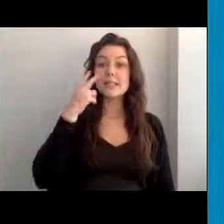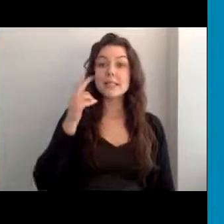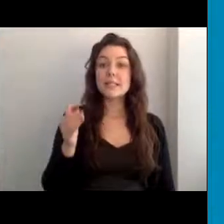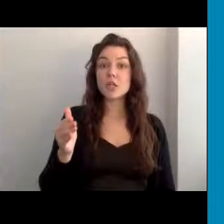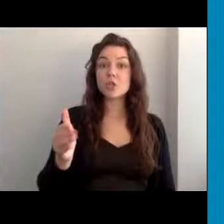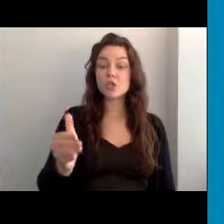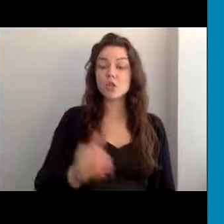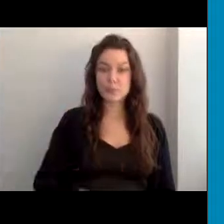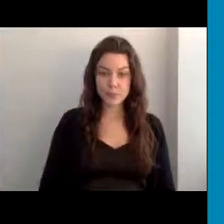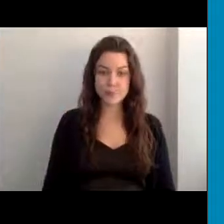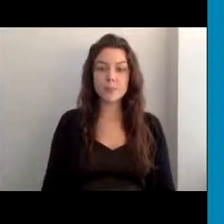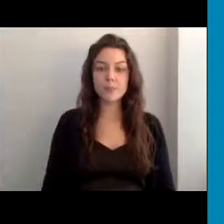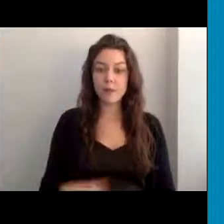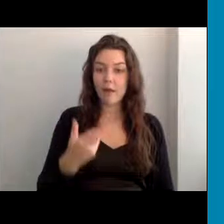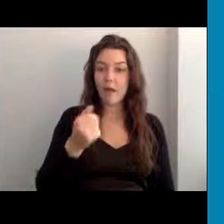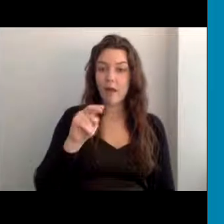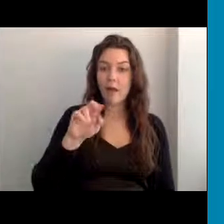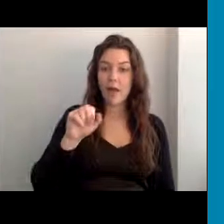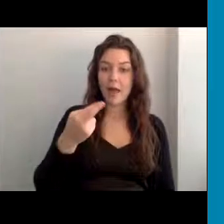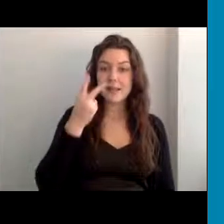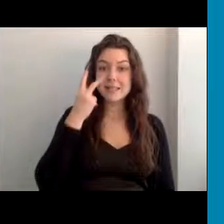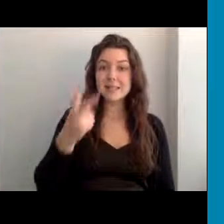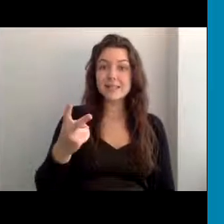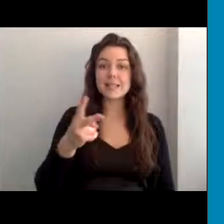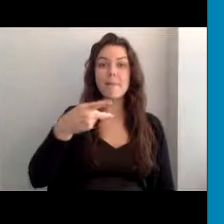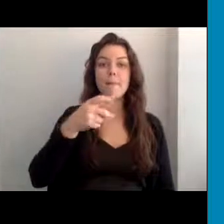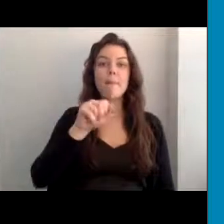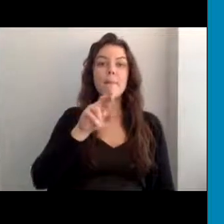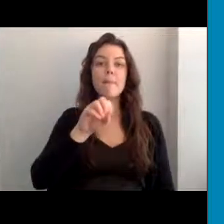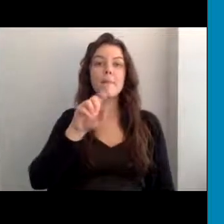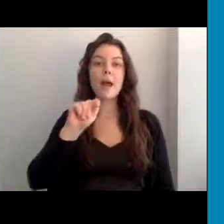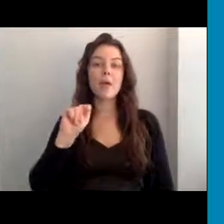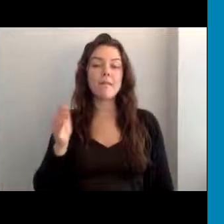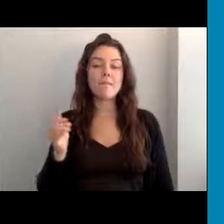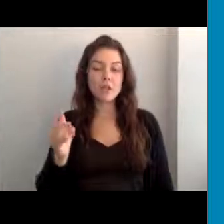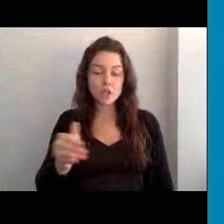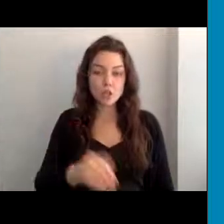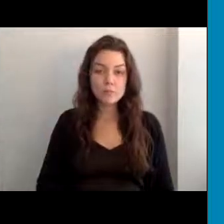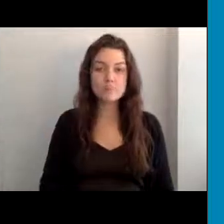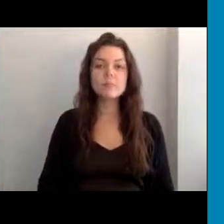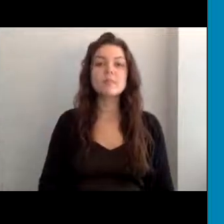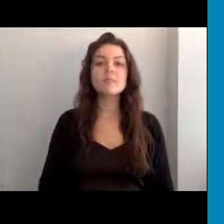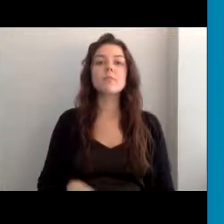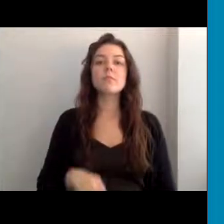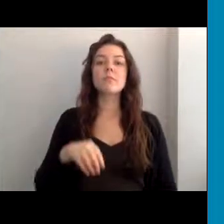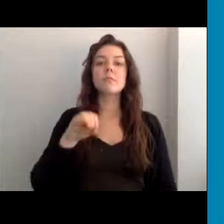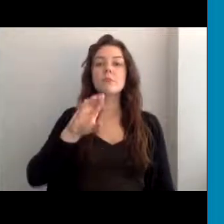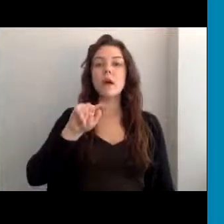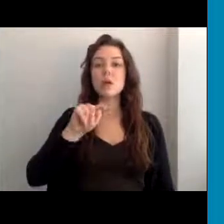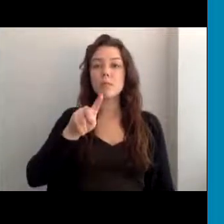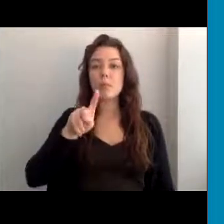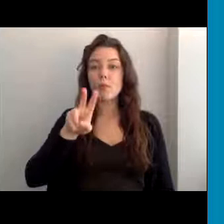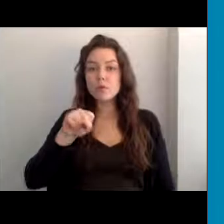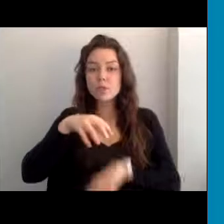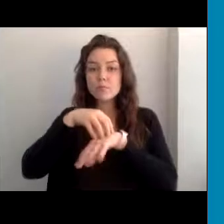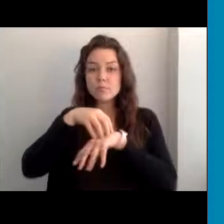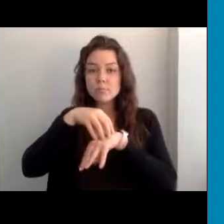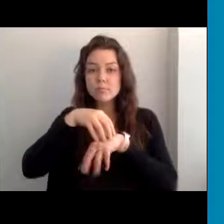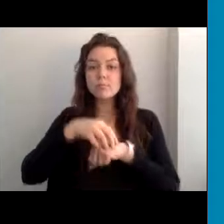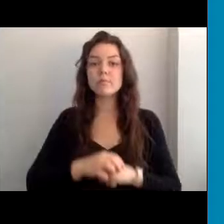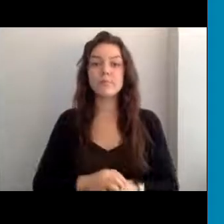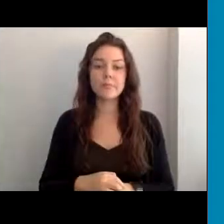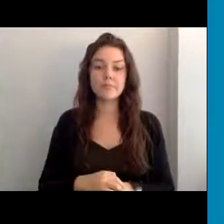tell you, Hannah sees parrotfish. Brenda sees octopus. And Brenda sees brain coral. Let's see if there are any